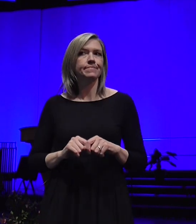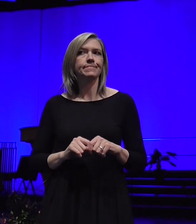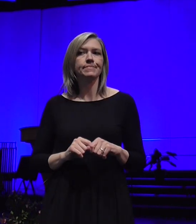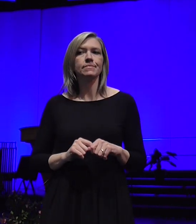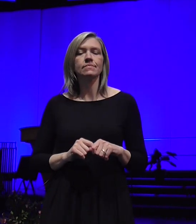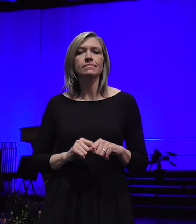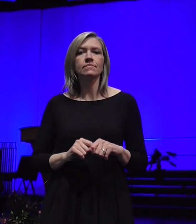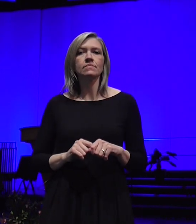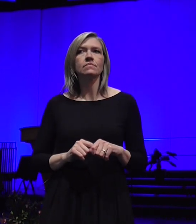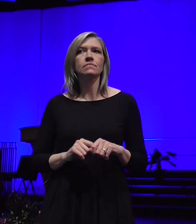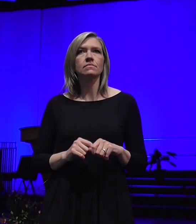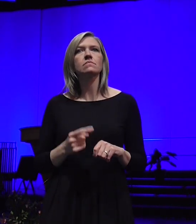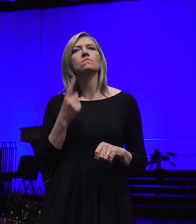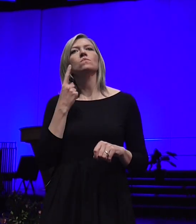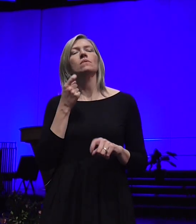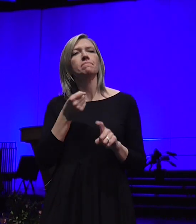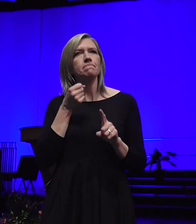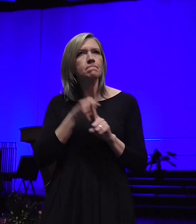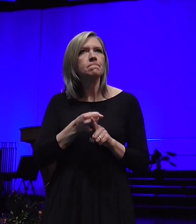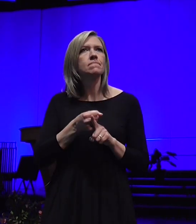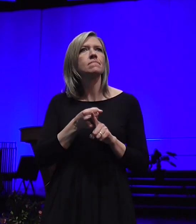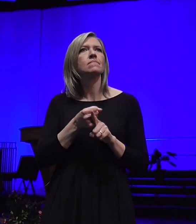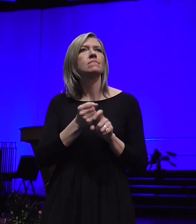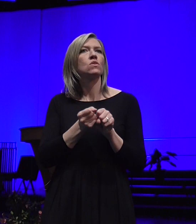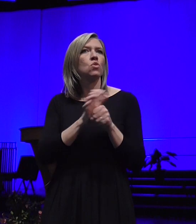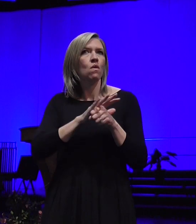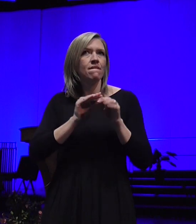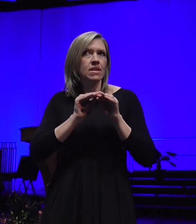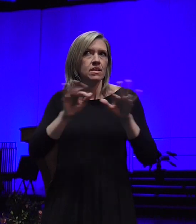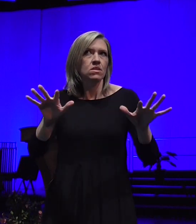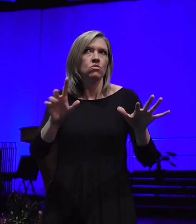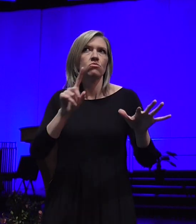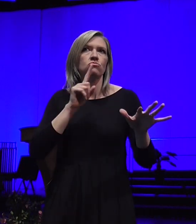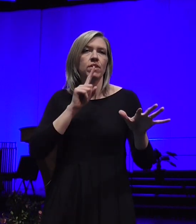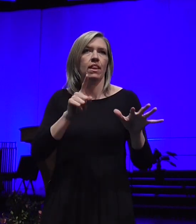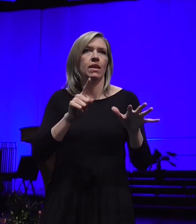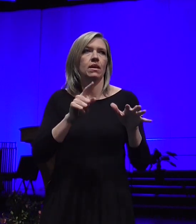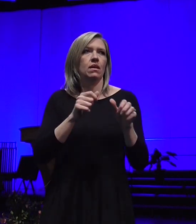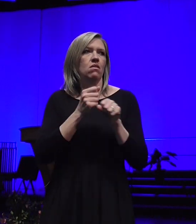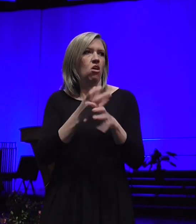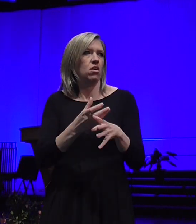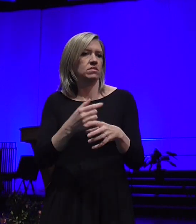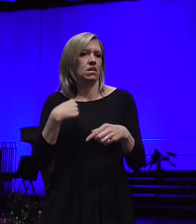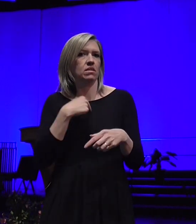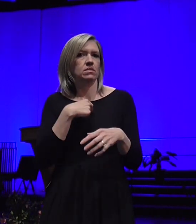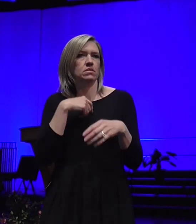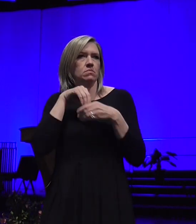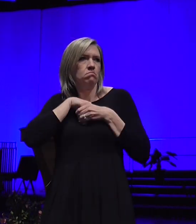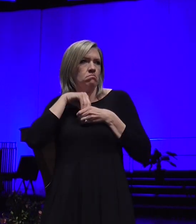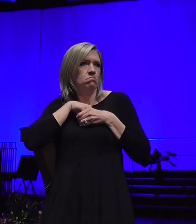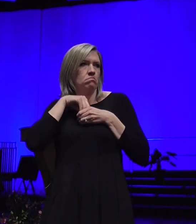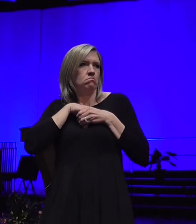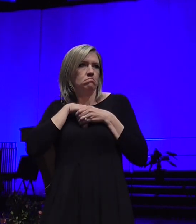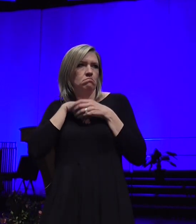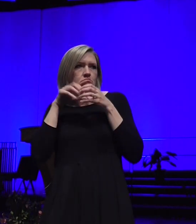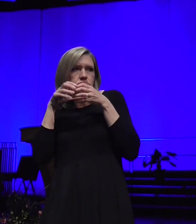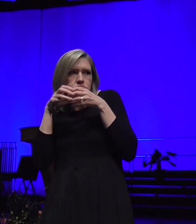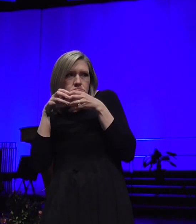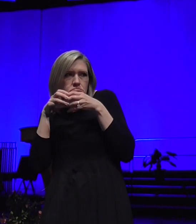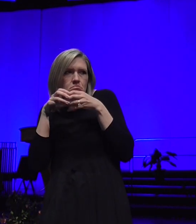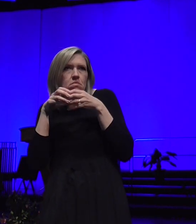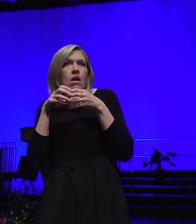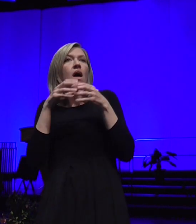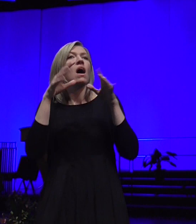You know, one of the things that happened with COVID is it really drove us inside, drove us out of the natural world and drove us deeper into the